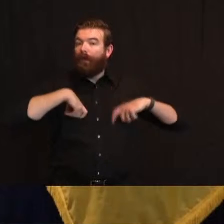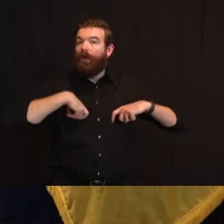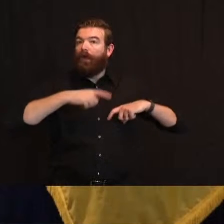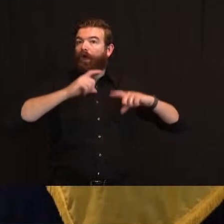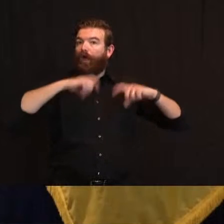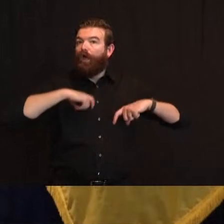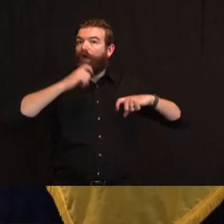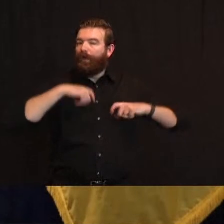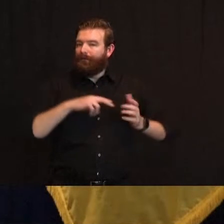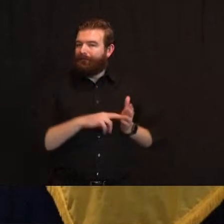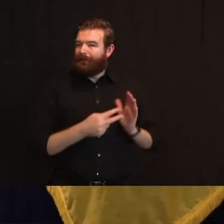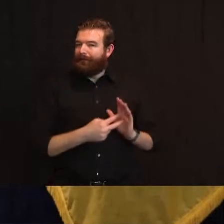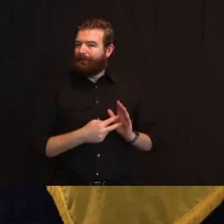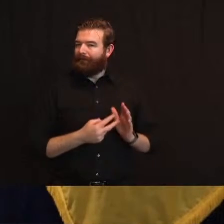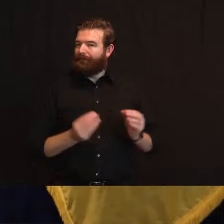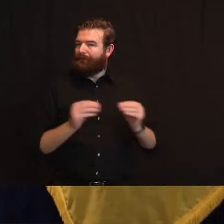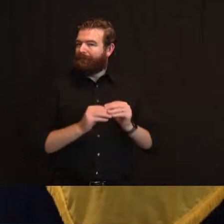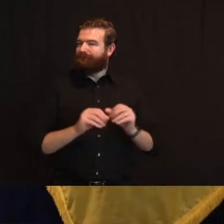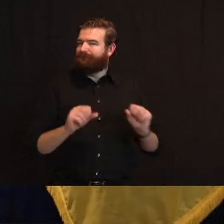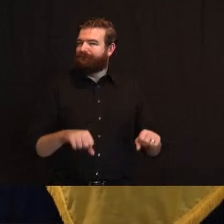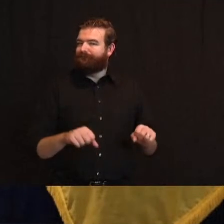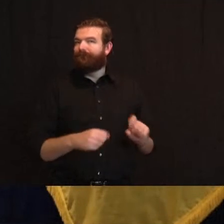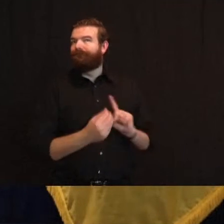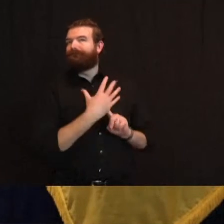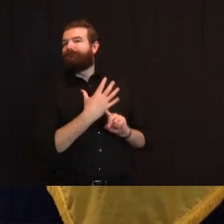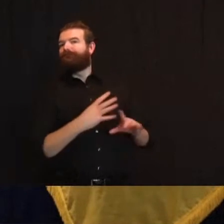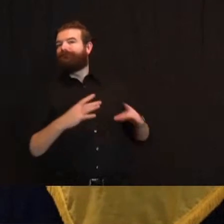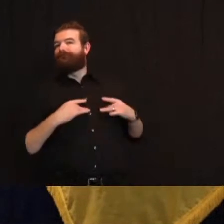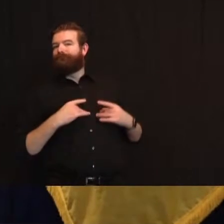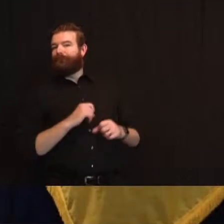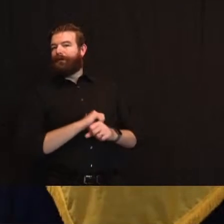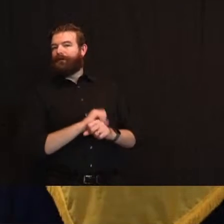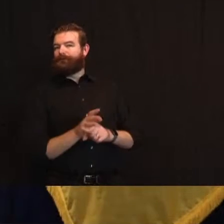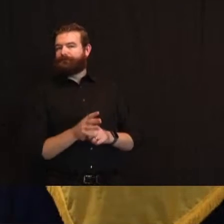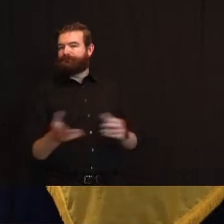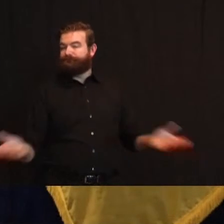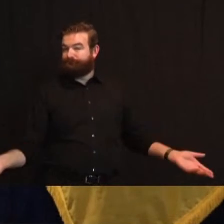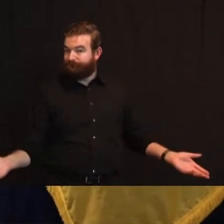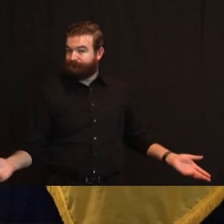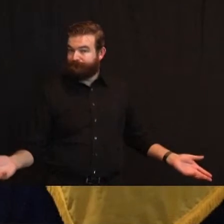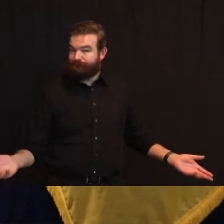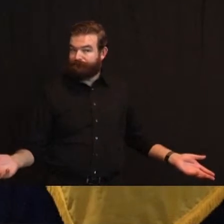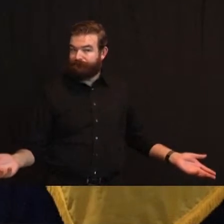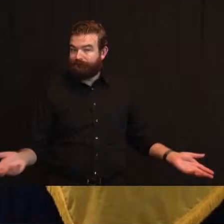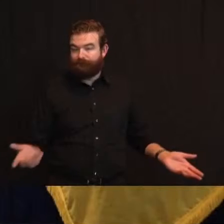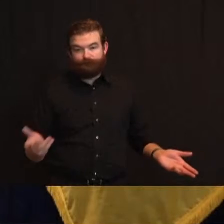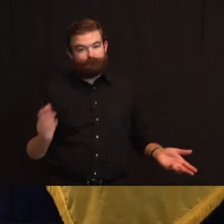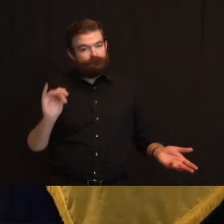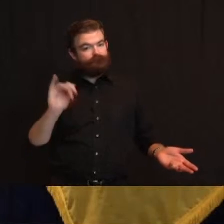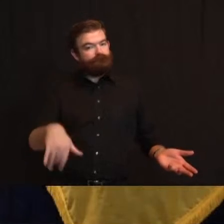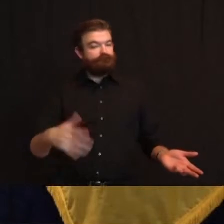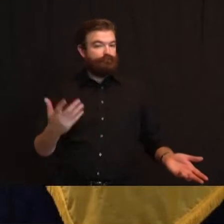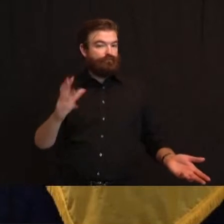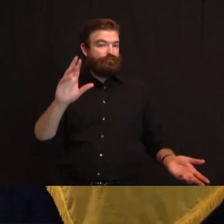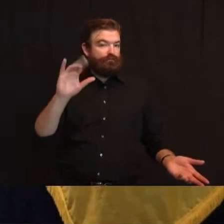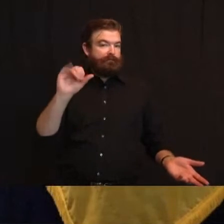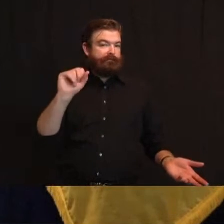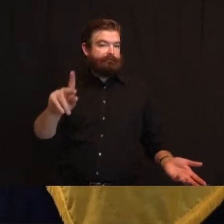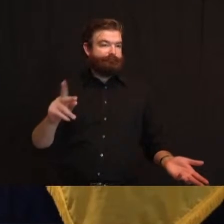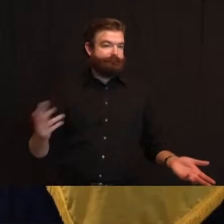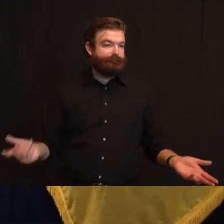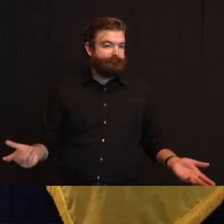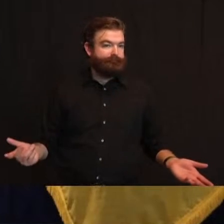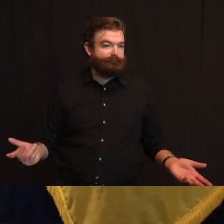our eyes open on the Friday before Labor Day, and that remains a risk. That's different than saying Judy's restaurant had 25